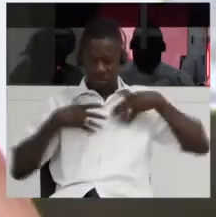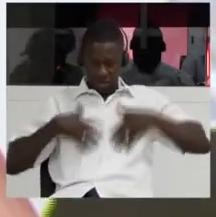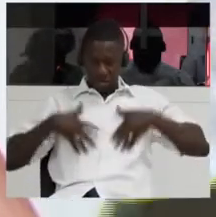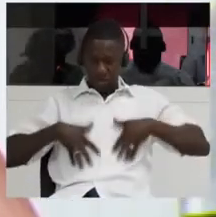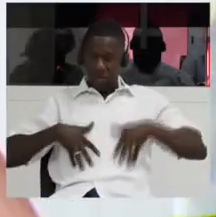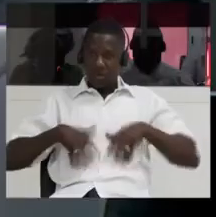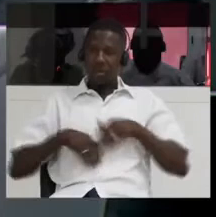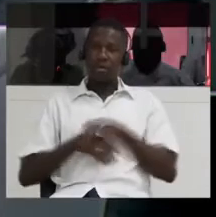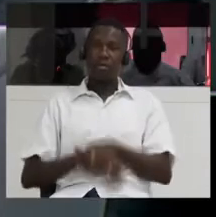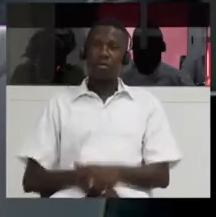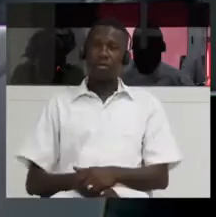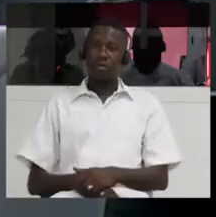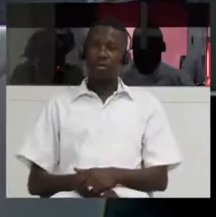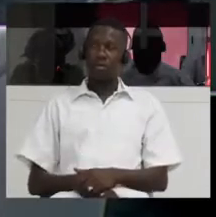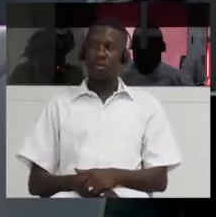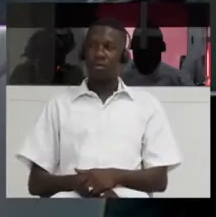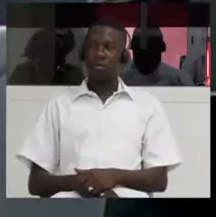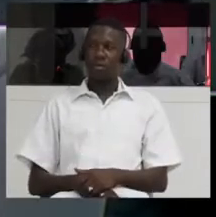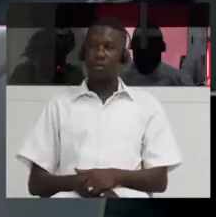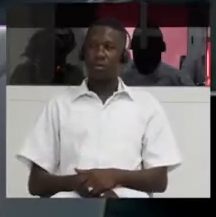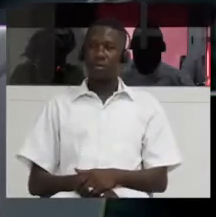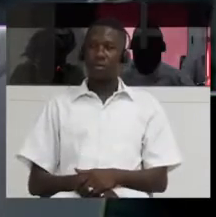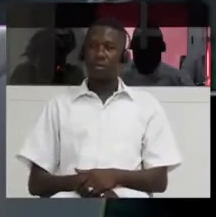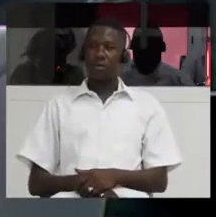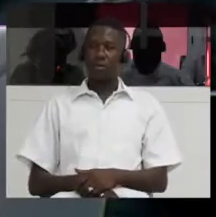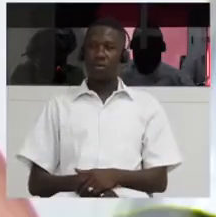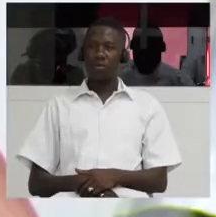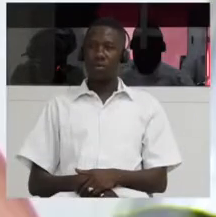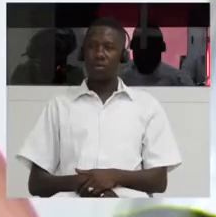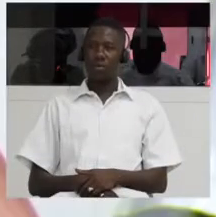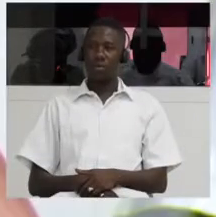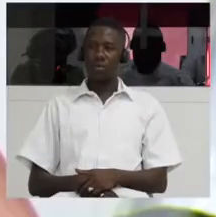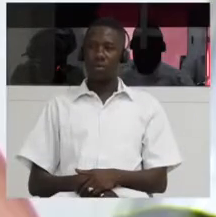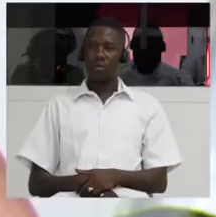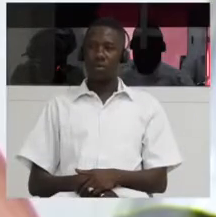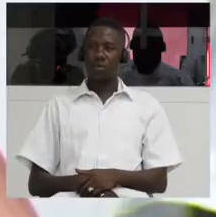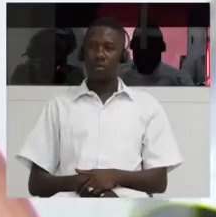That was Rambo style, correct? You have the belt over your neck and your shoulder,